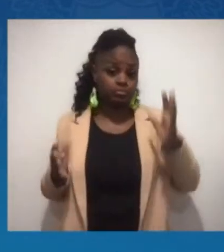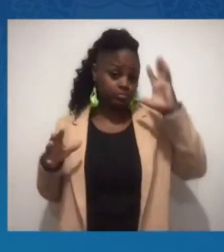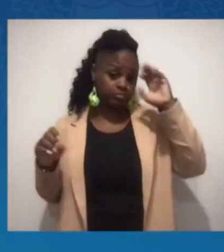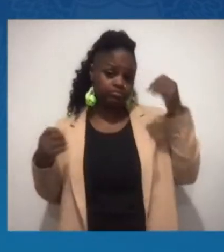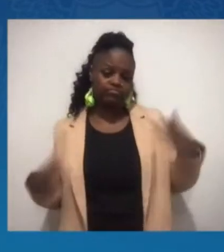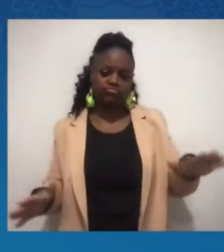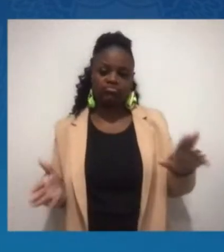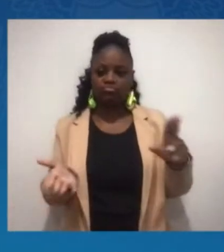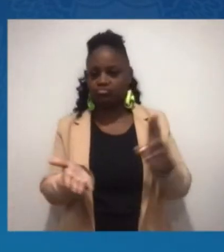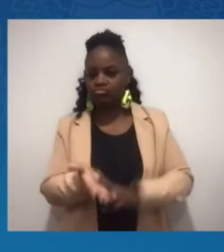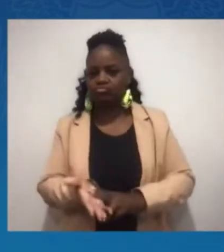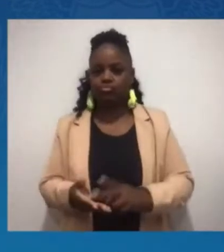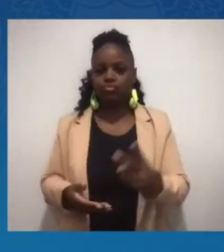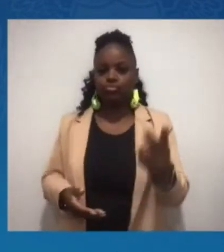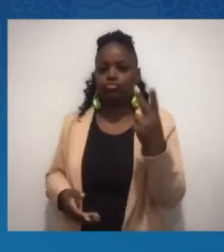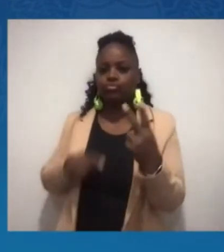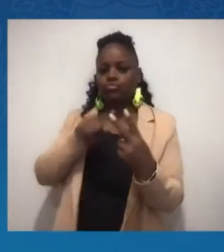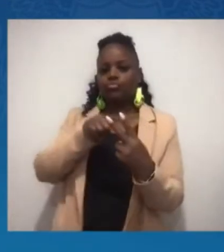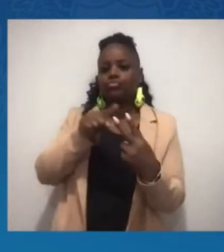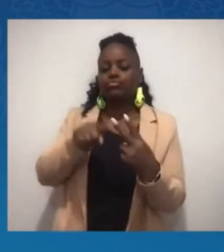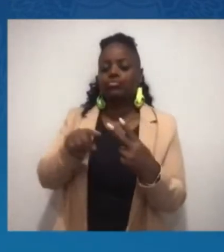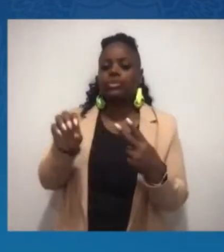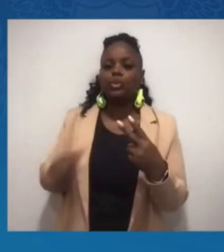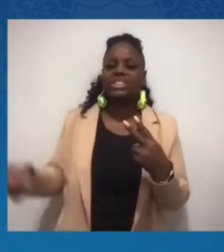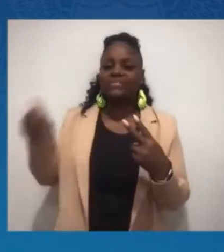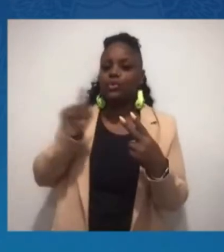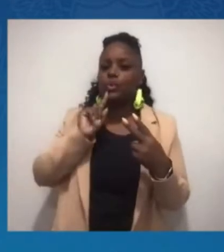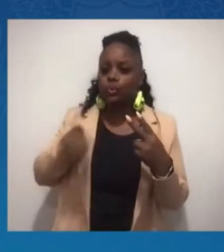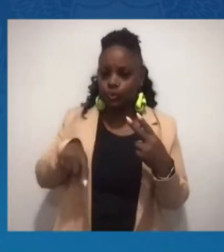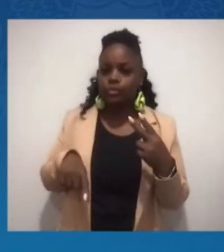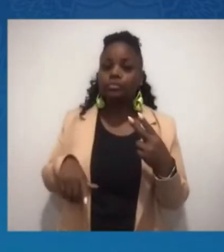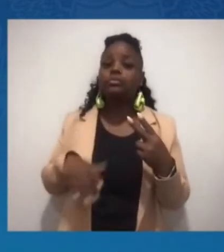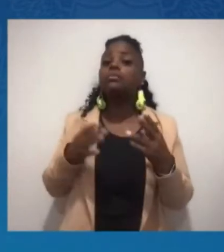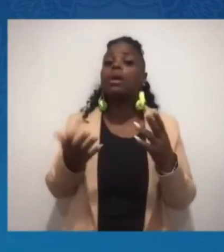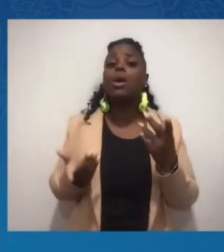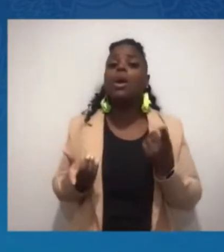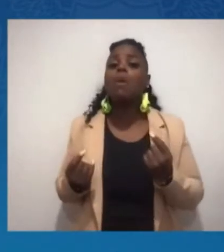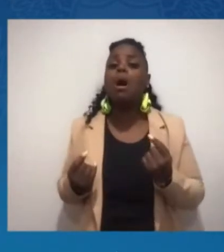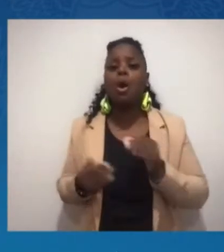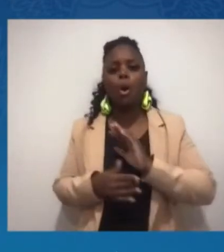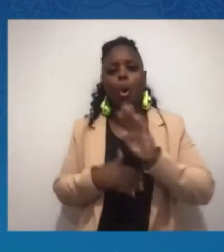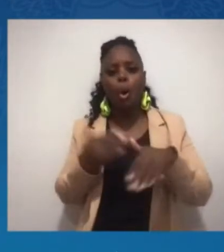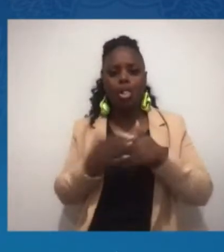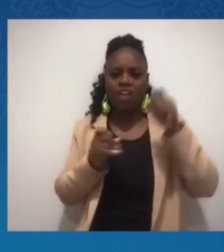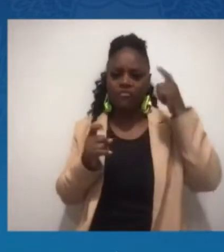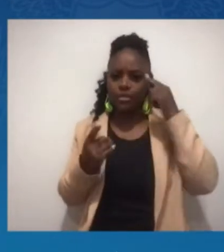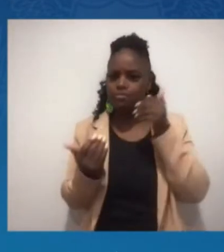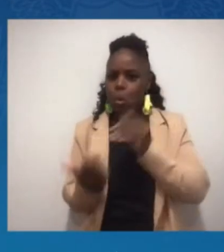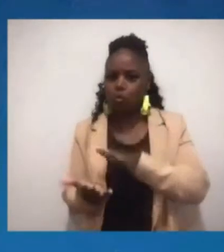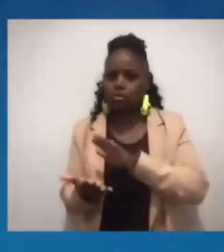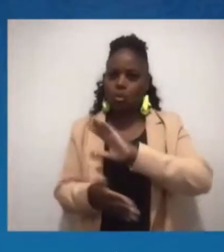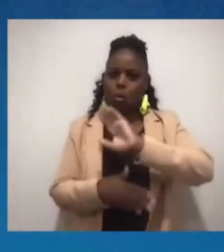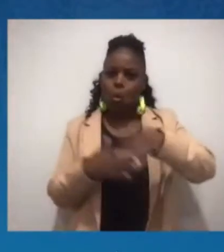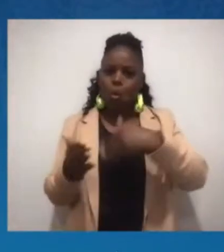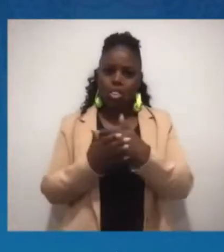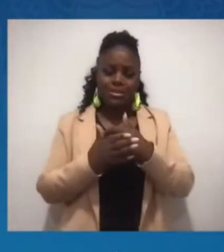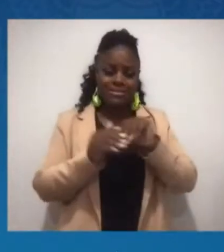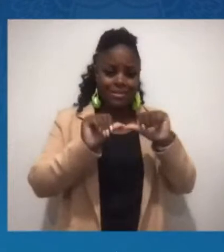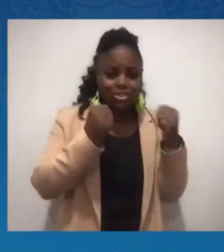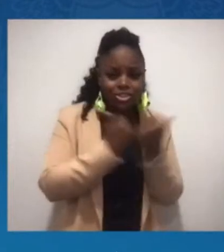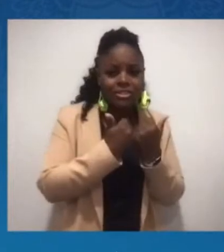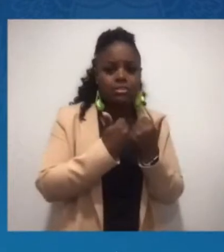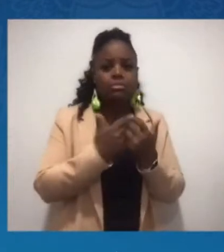taken a whole of government approach. So that means that agencies that range from Health and Human Services to the VA, to the Department of